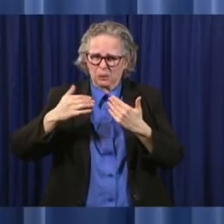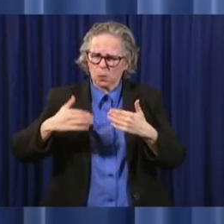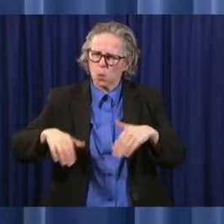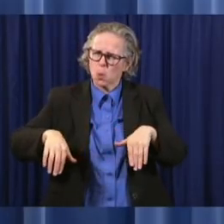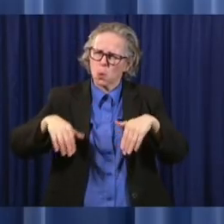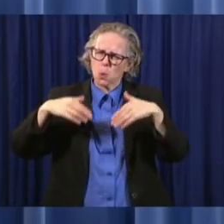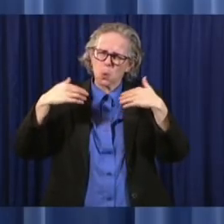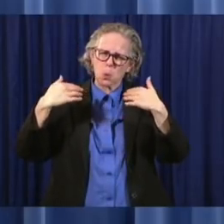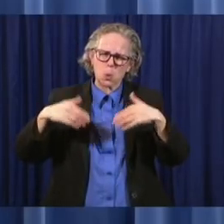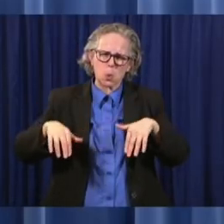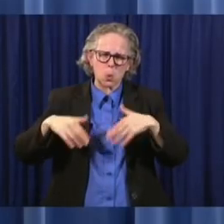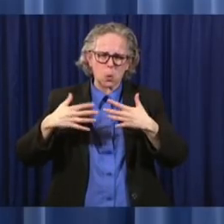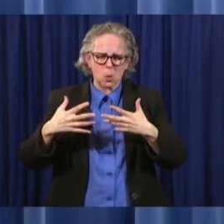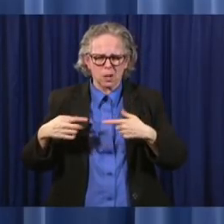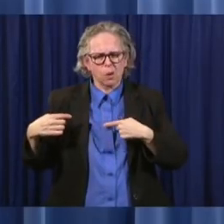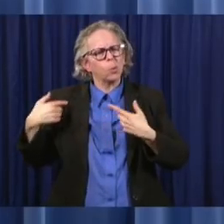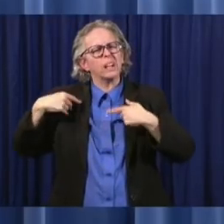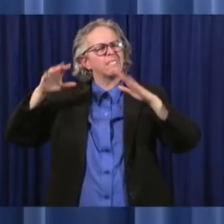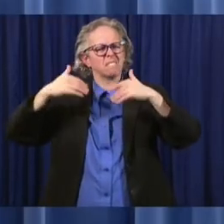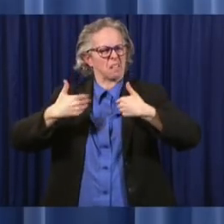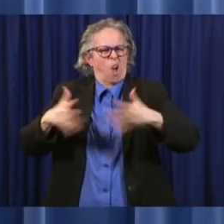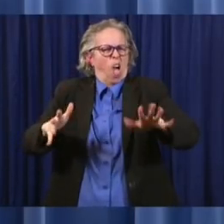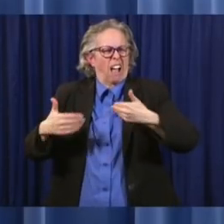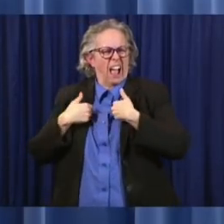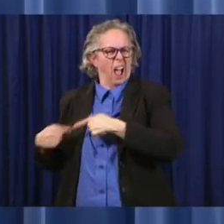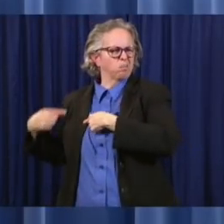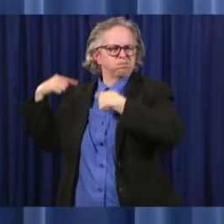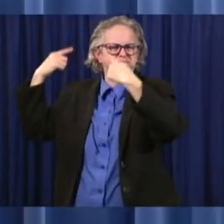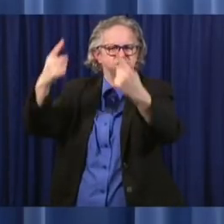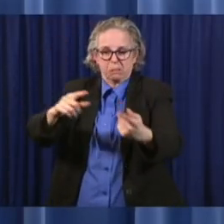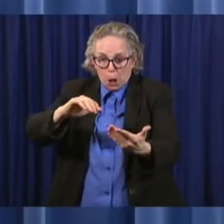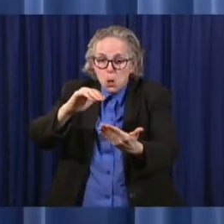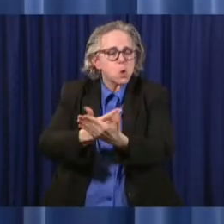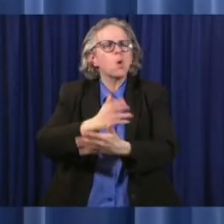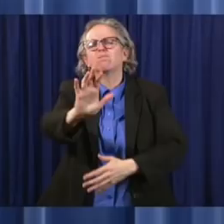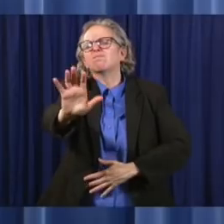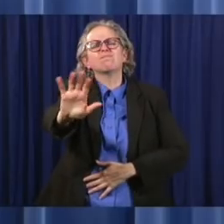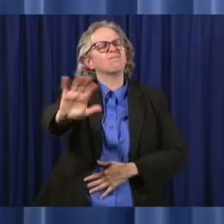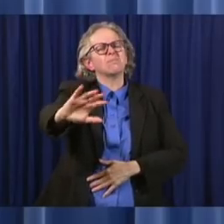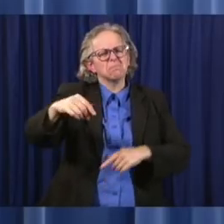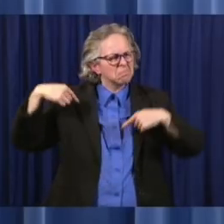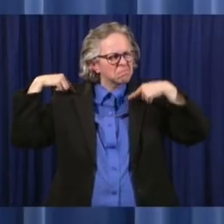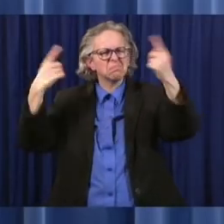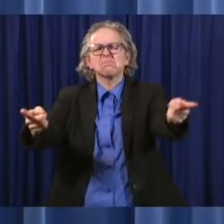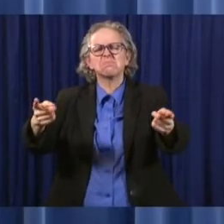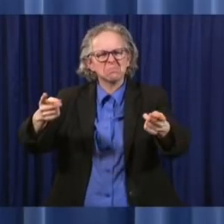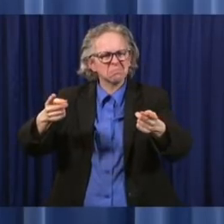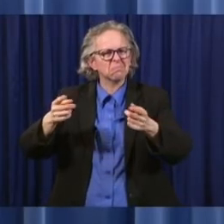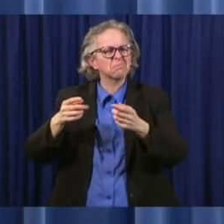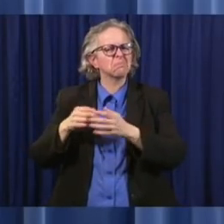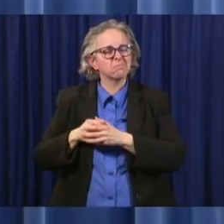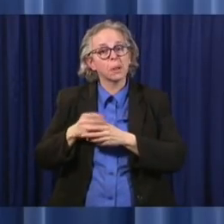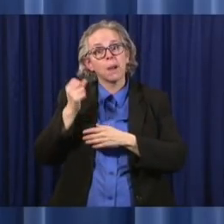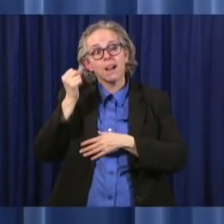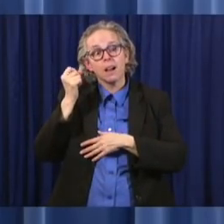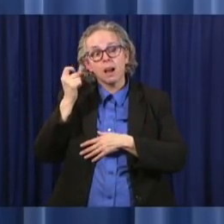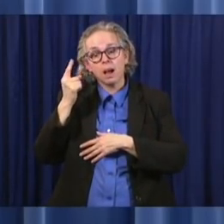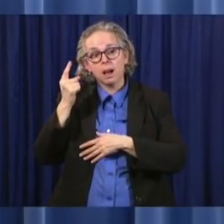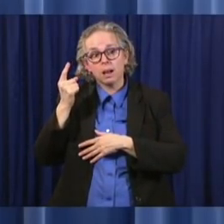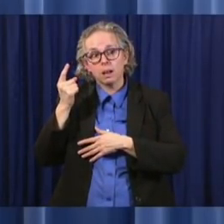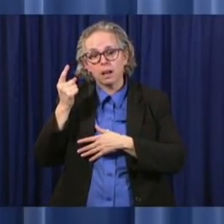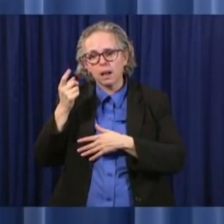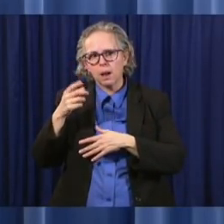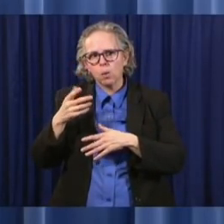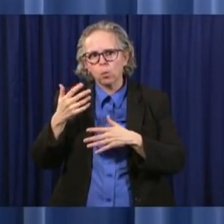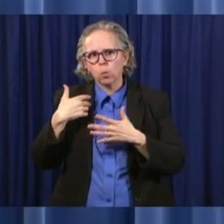maybe even before. It's not anything new. It is simply an opportunity to find out who is infected,